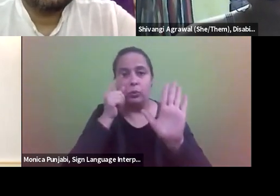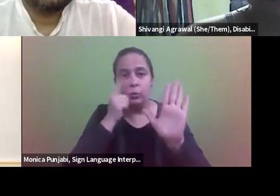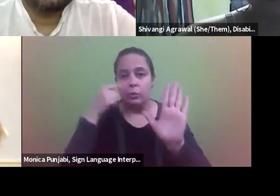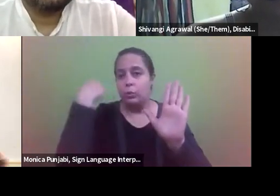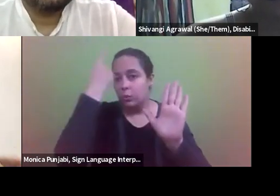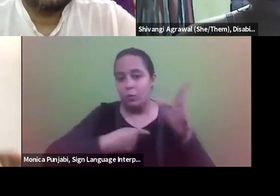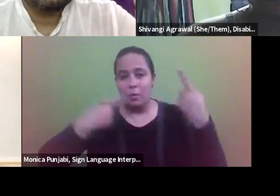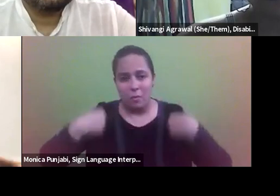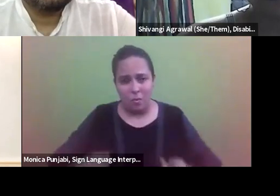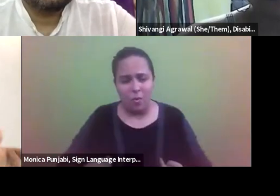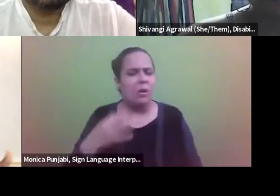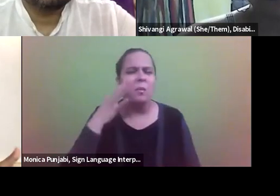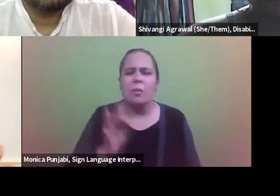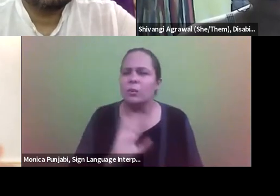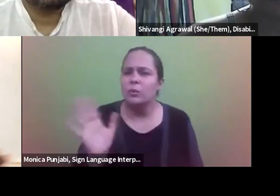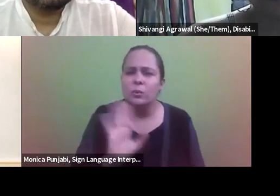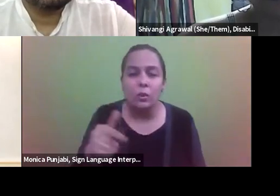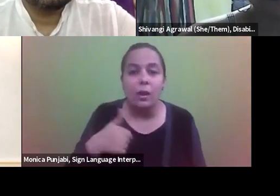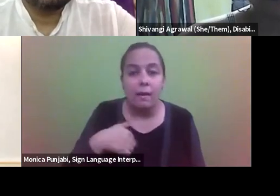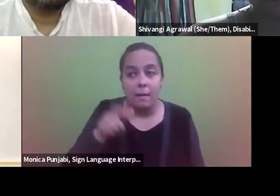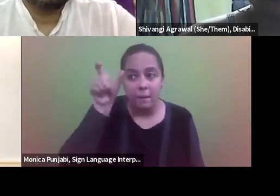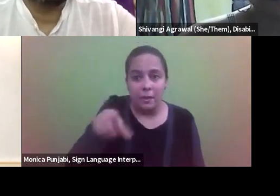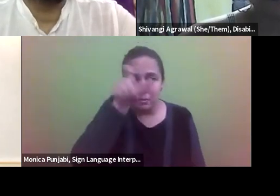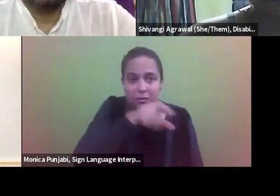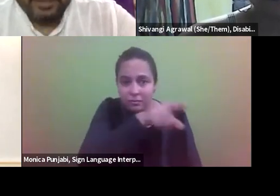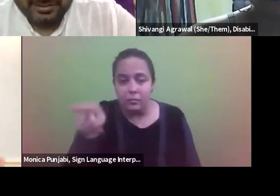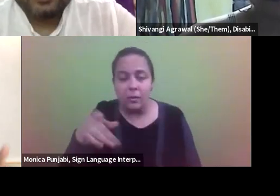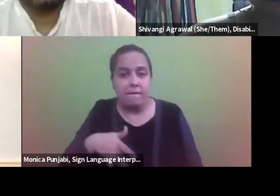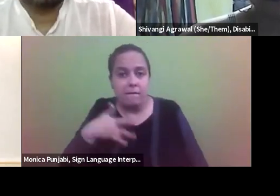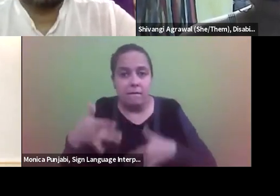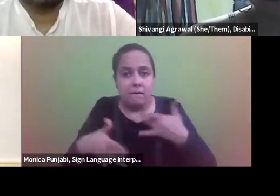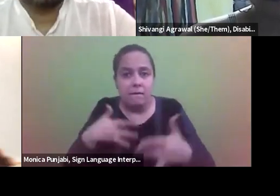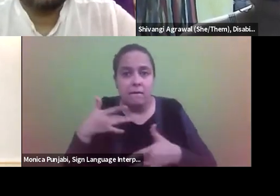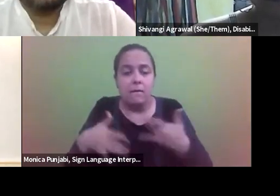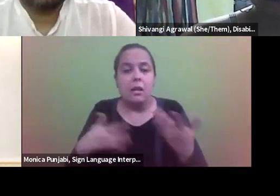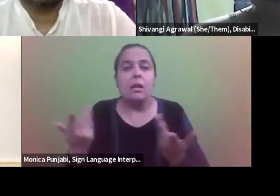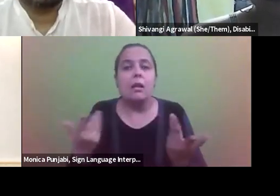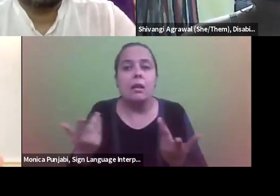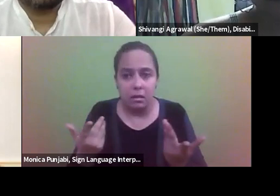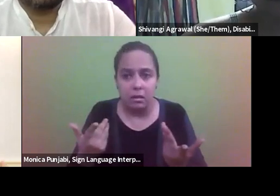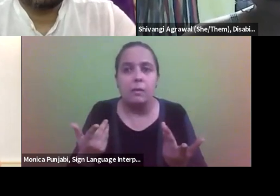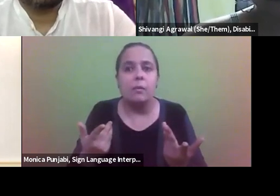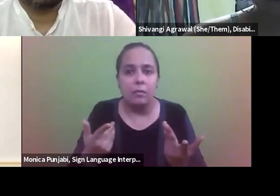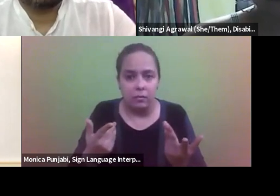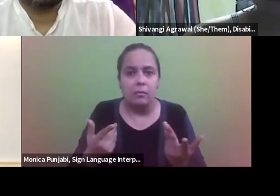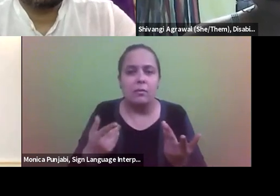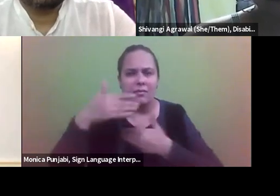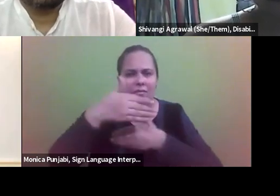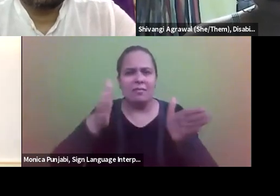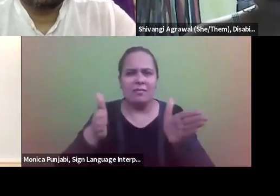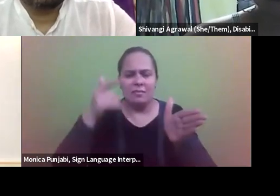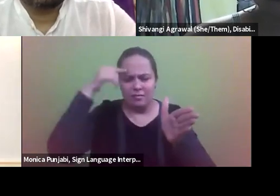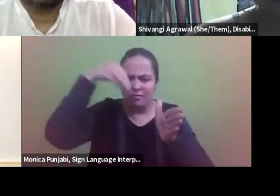a room, people immediately want to put you inside a box. They want to immediately put you inside a binary to feel comfortable